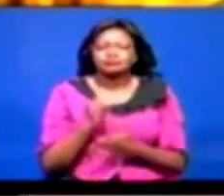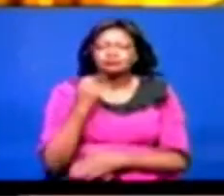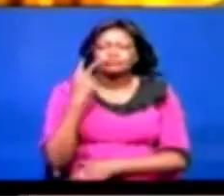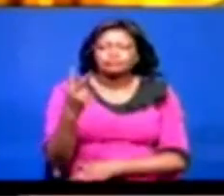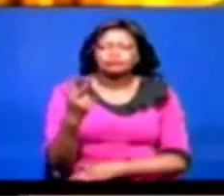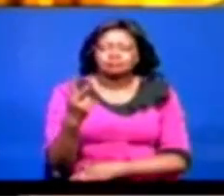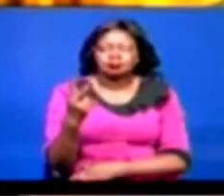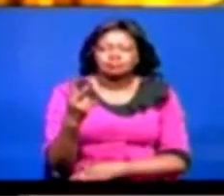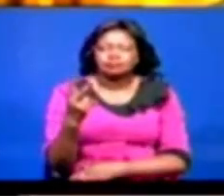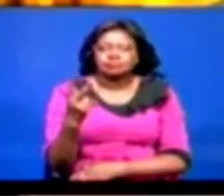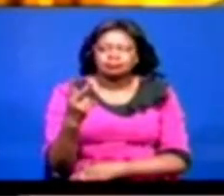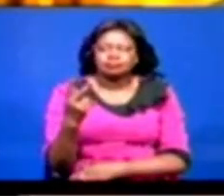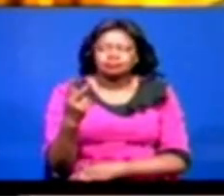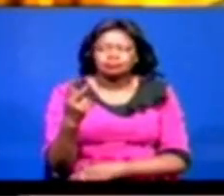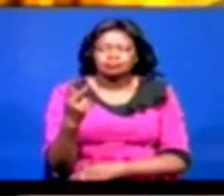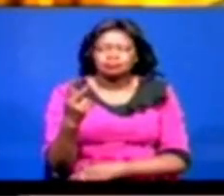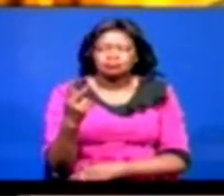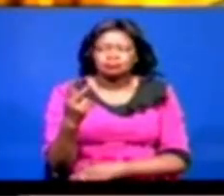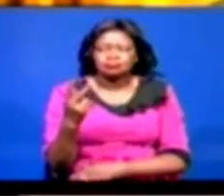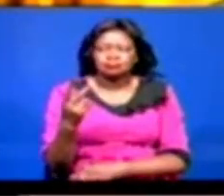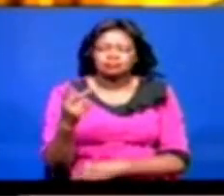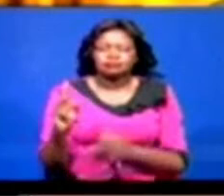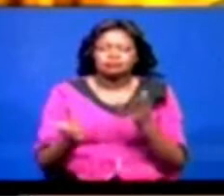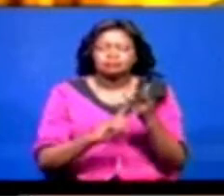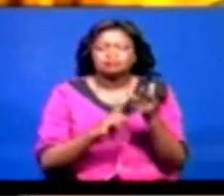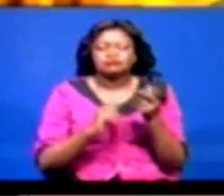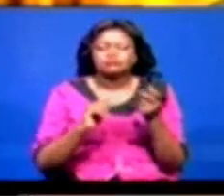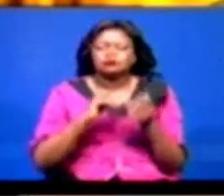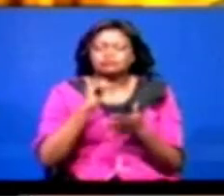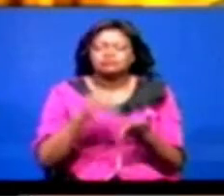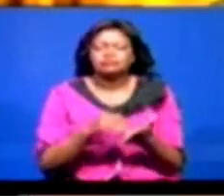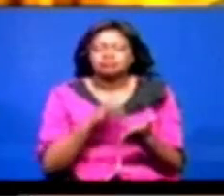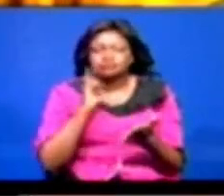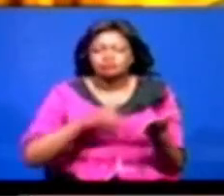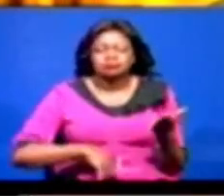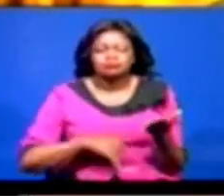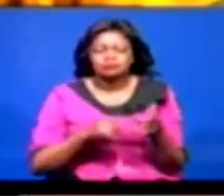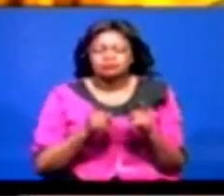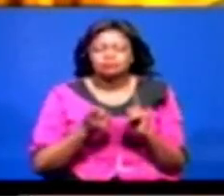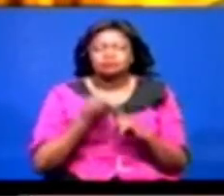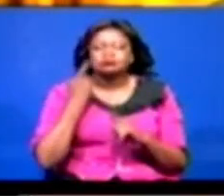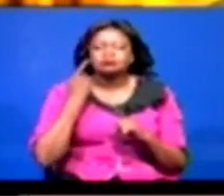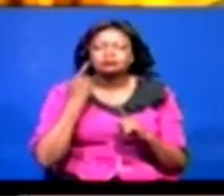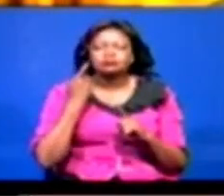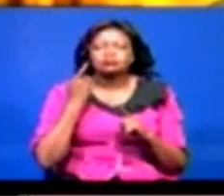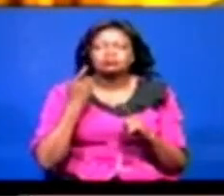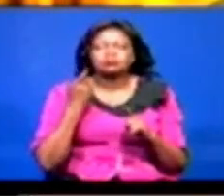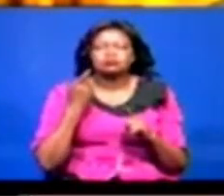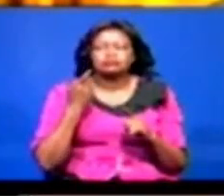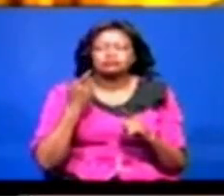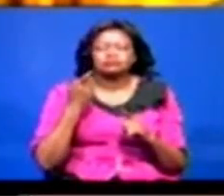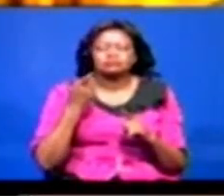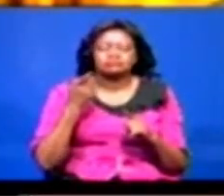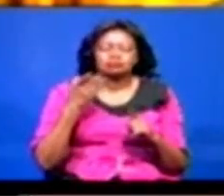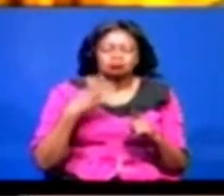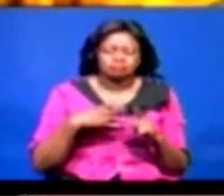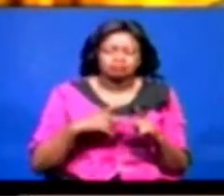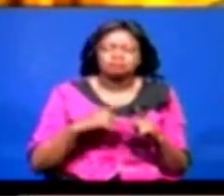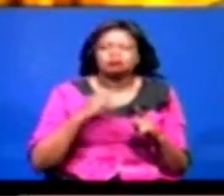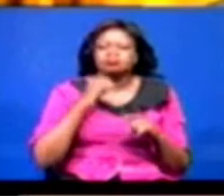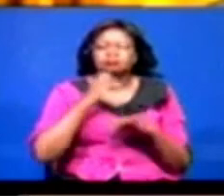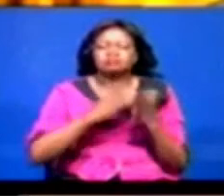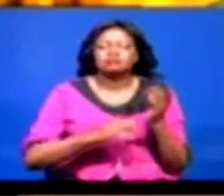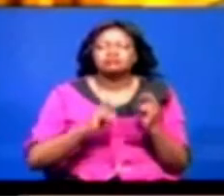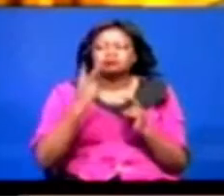rotunda, in the tallying center, it says the first respondent on behalf of the second respondent, commission employees on behalf